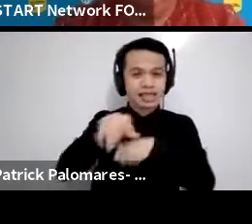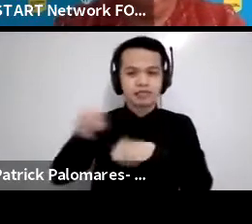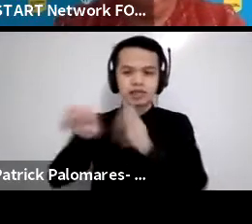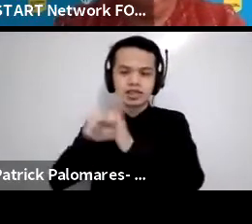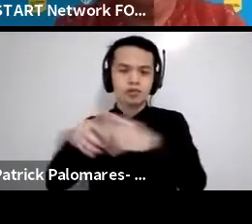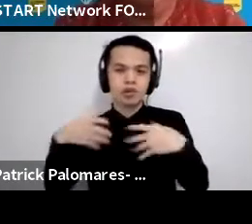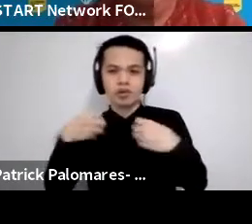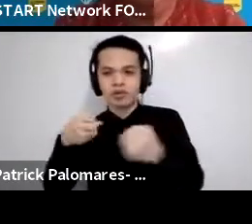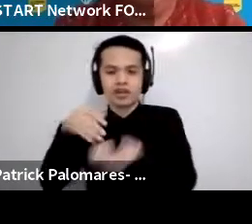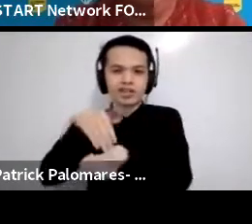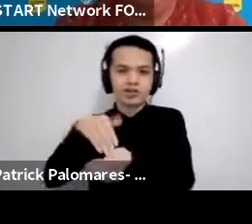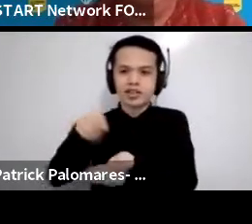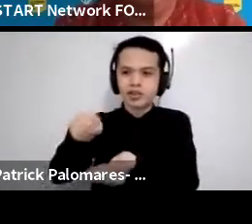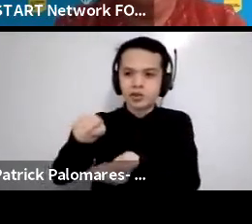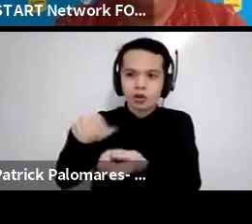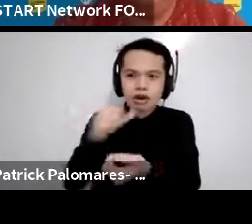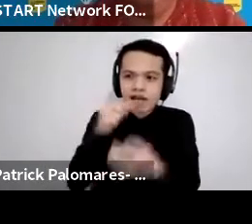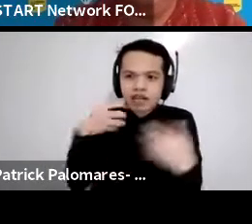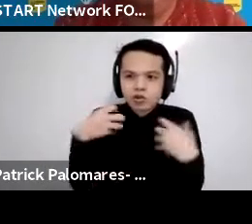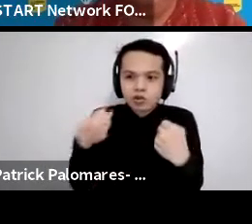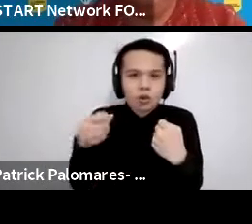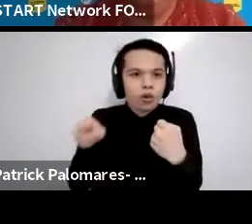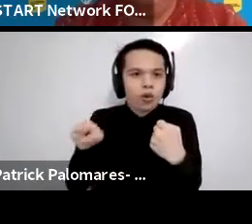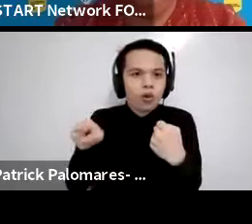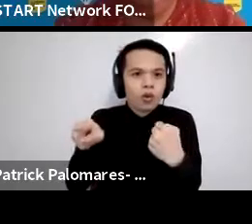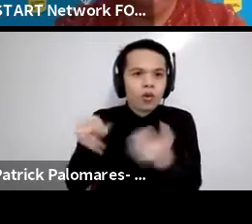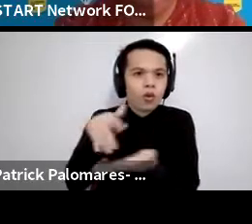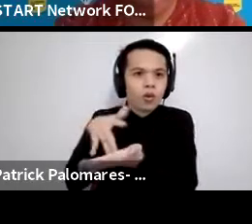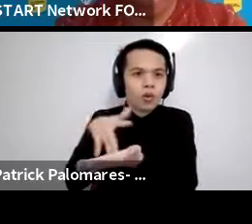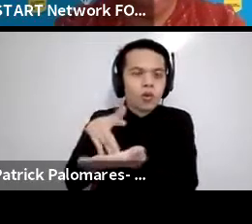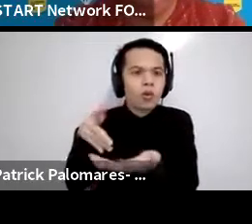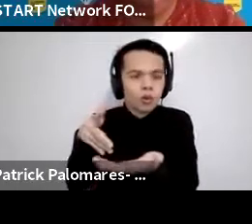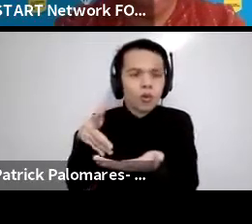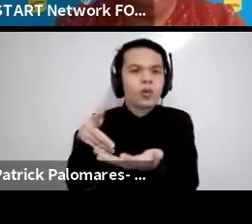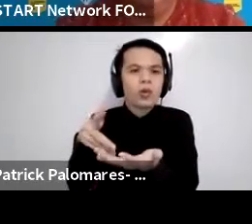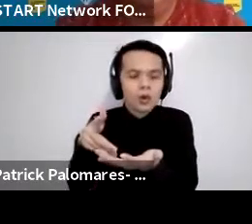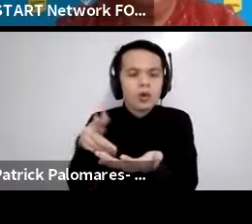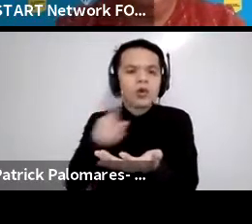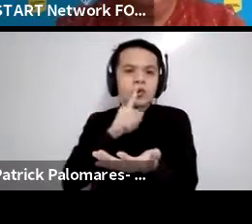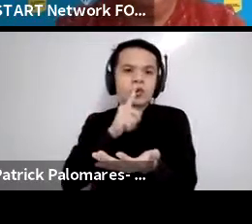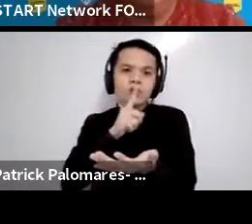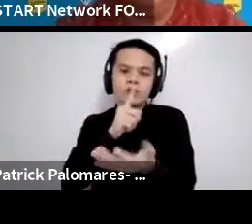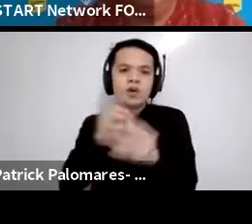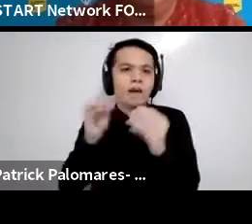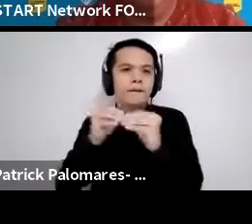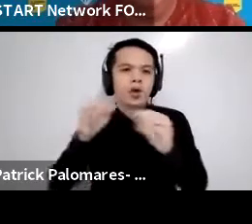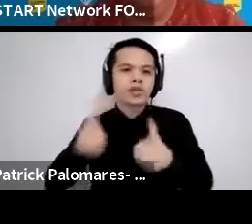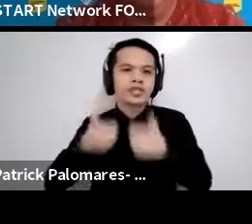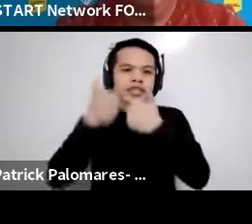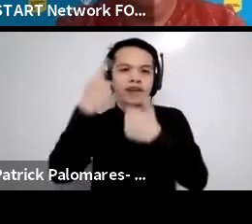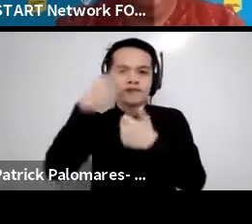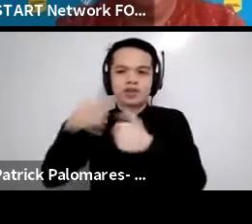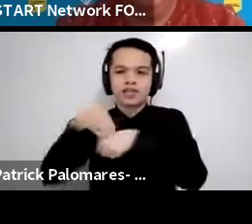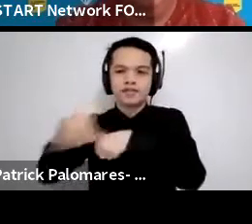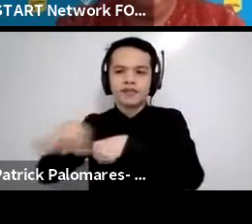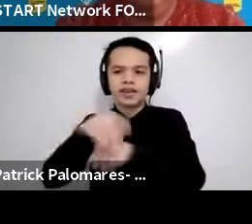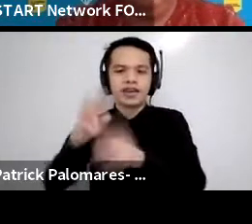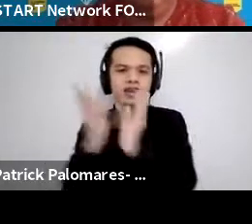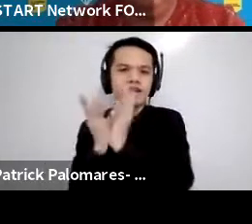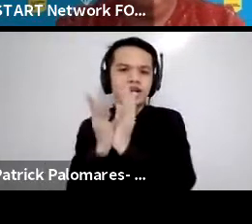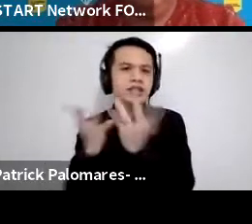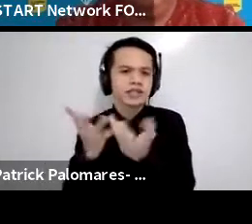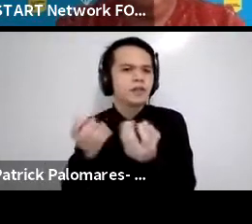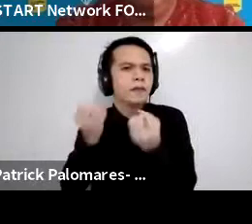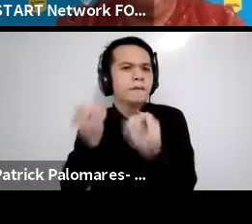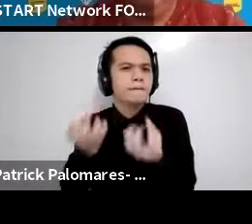other services are not so strong, it really takes a toll on the affected communities. And therefore, a lot